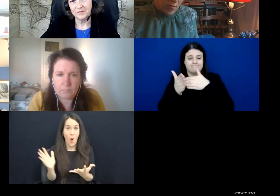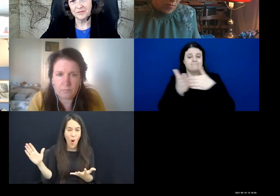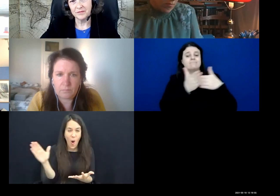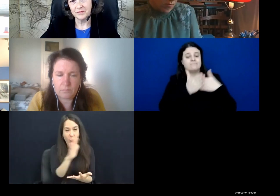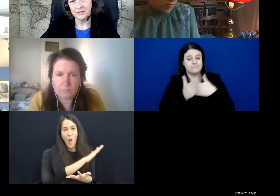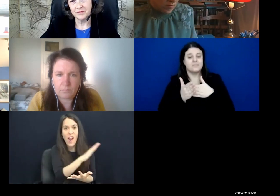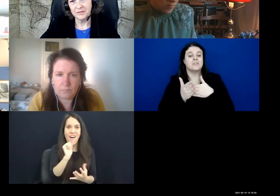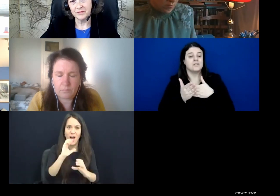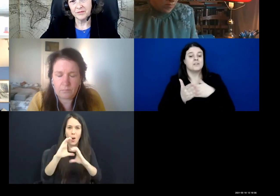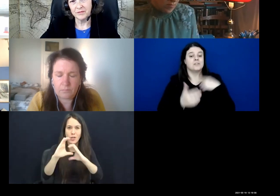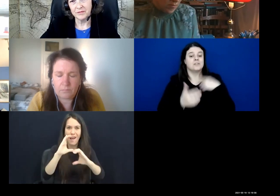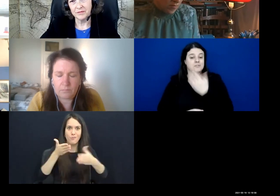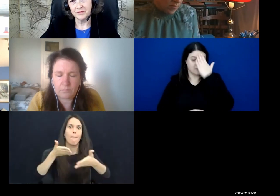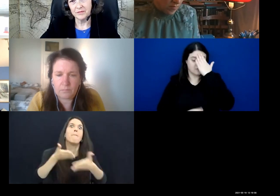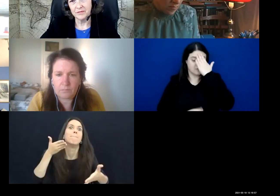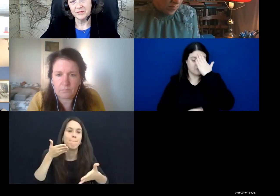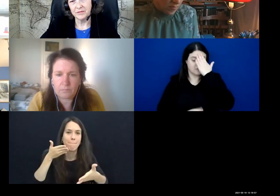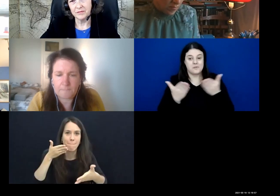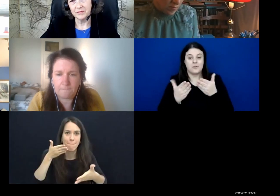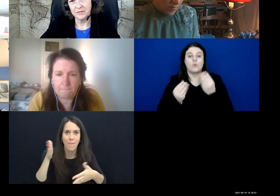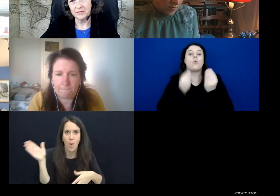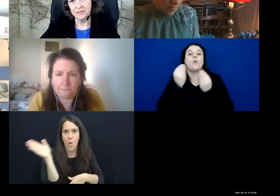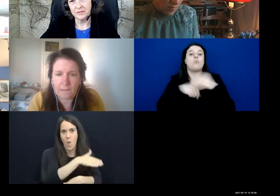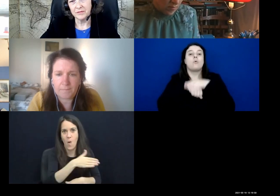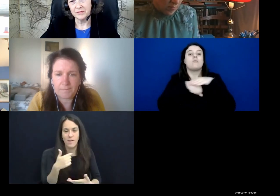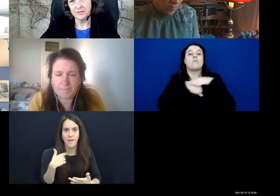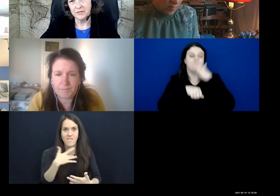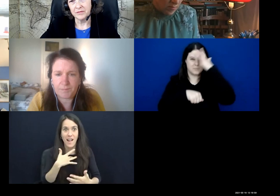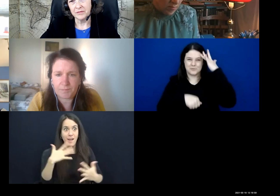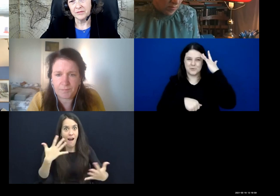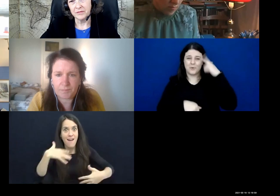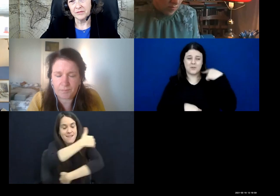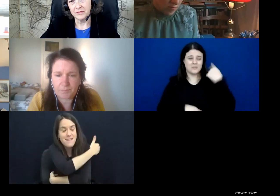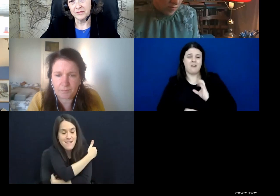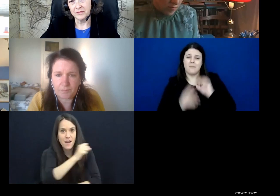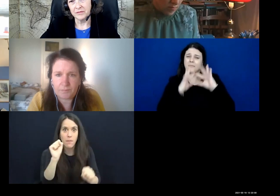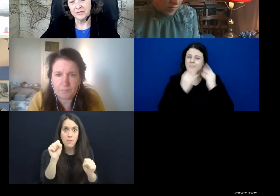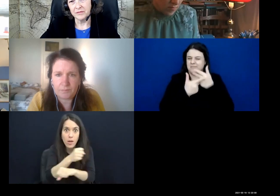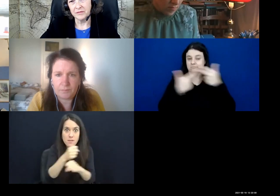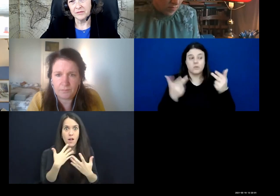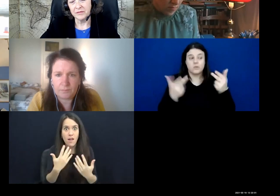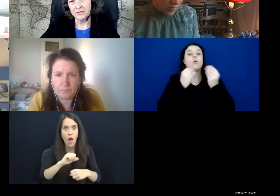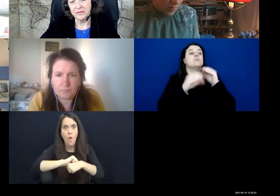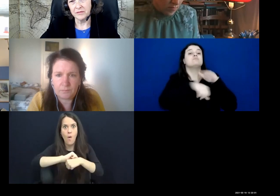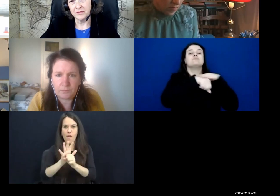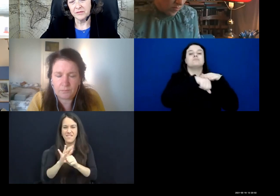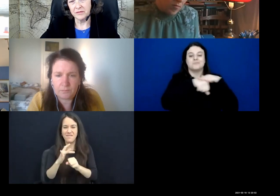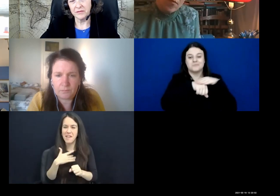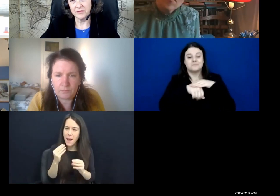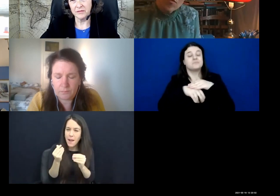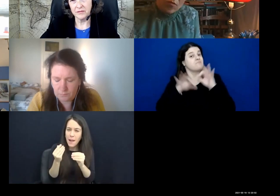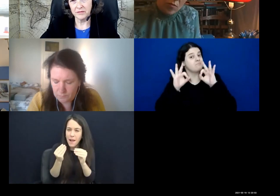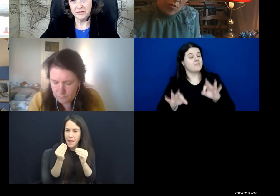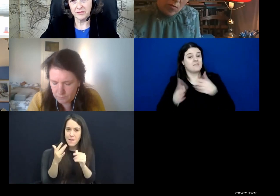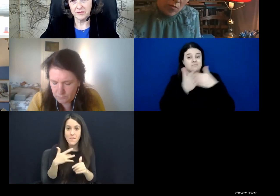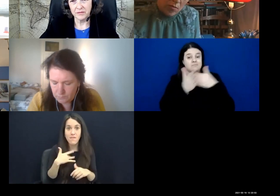like not to be able to speak to people we love or go and hug somebody, all of that. And I feel certainly in